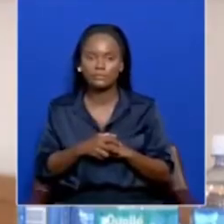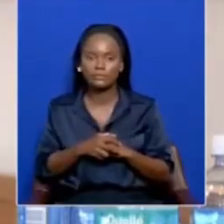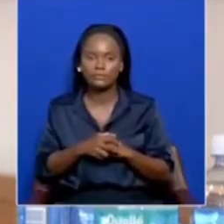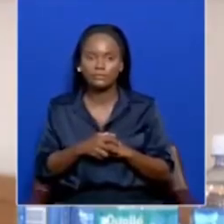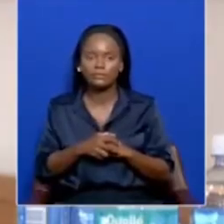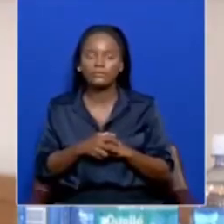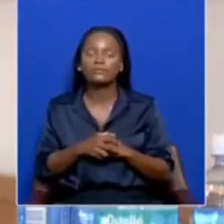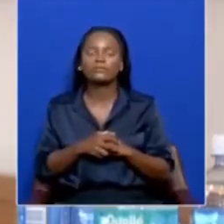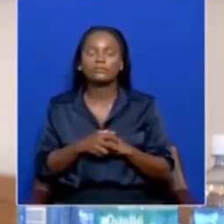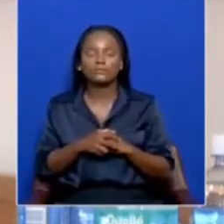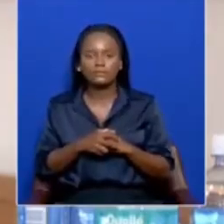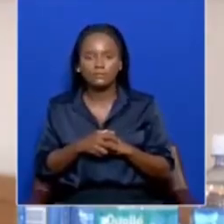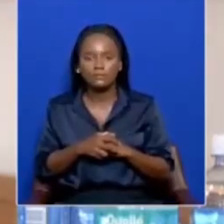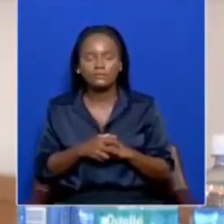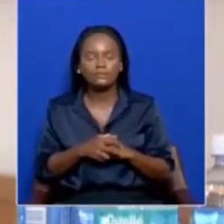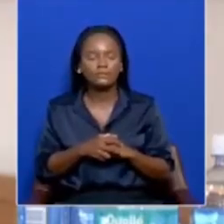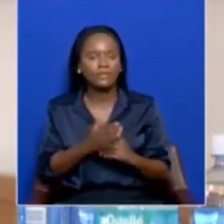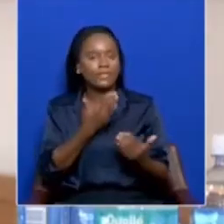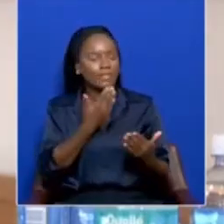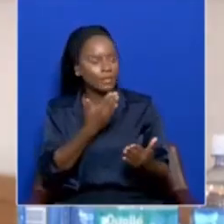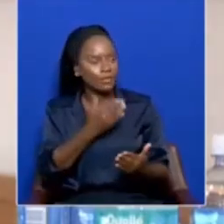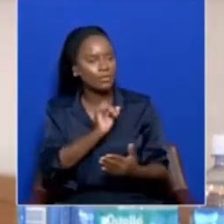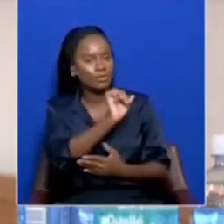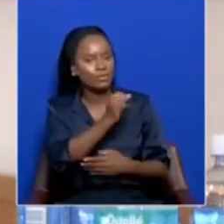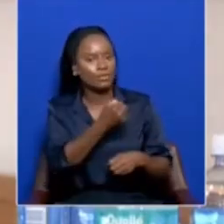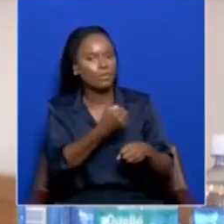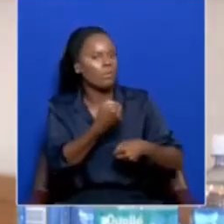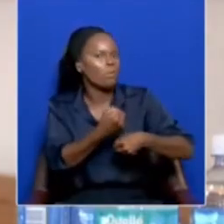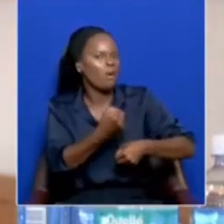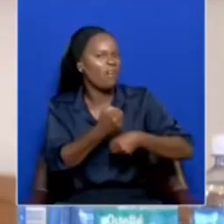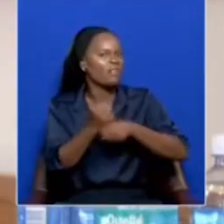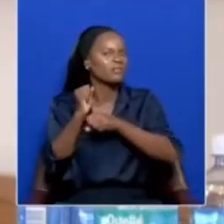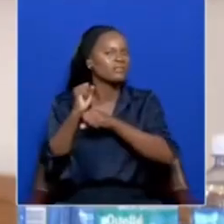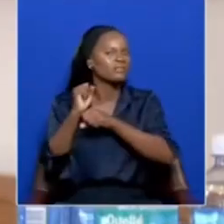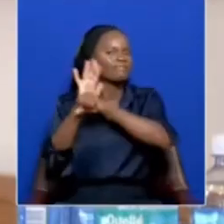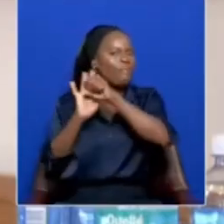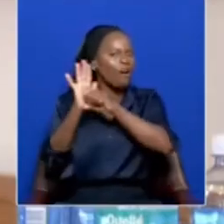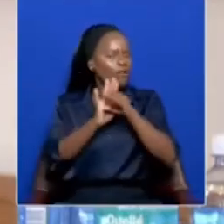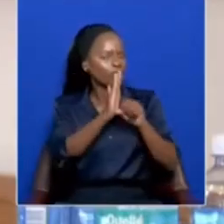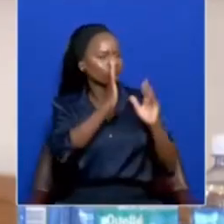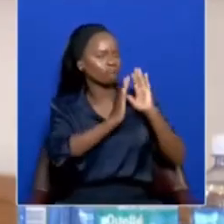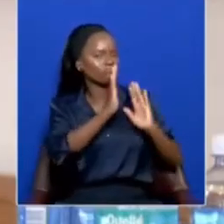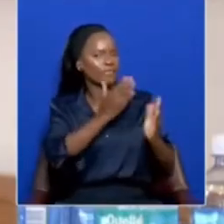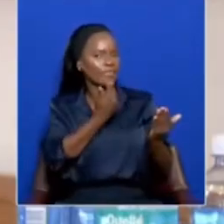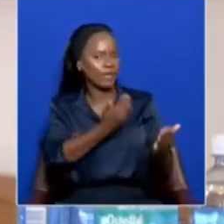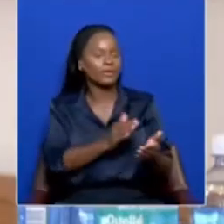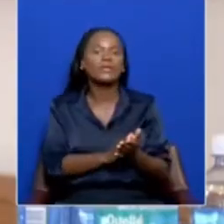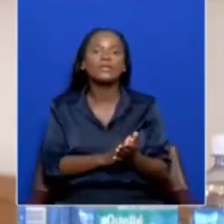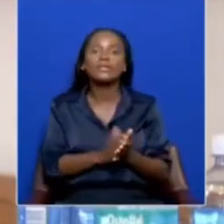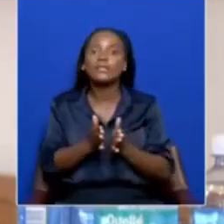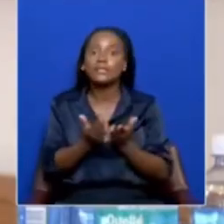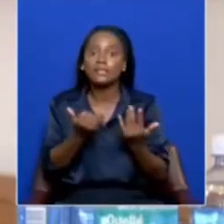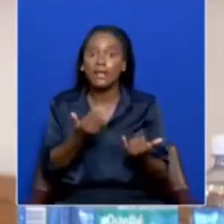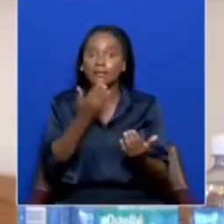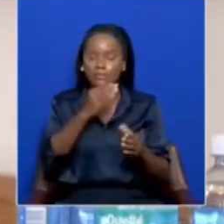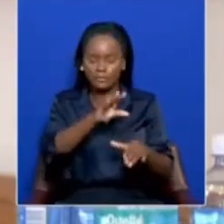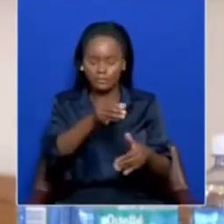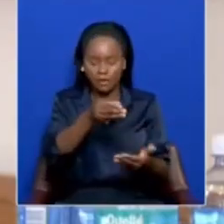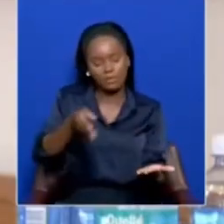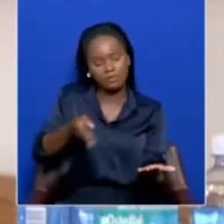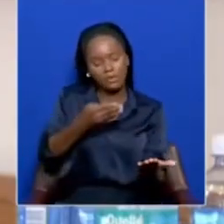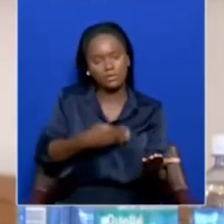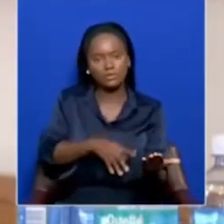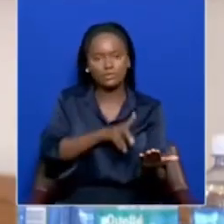we turn to your statement, starting at page 1, under that main heading you have as my interactions with